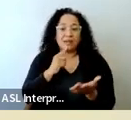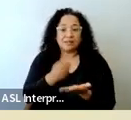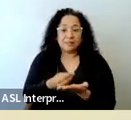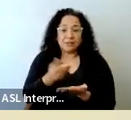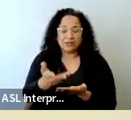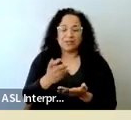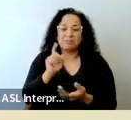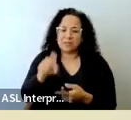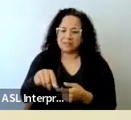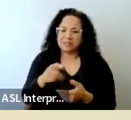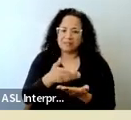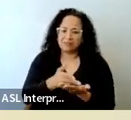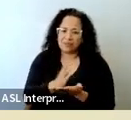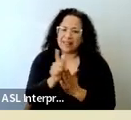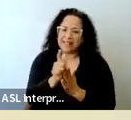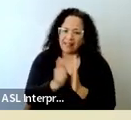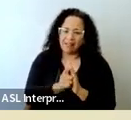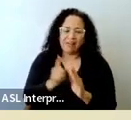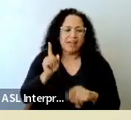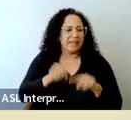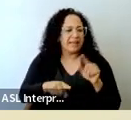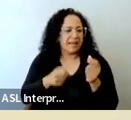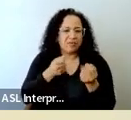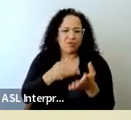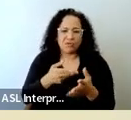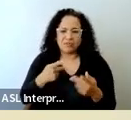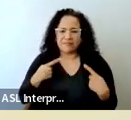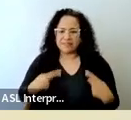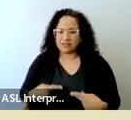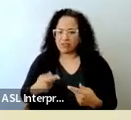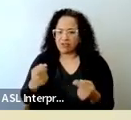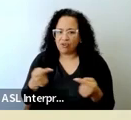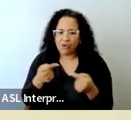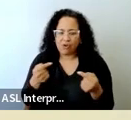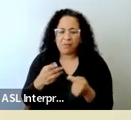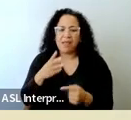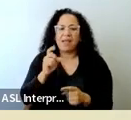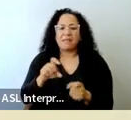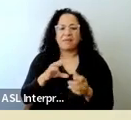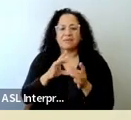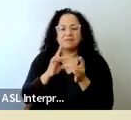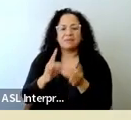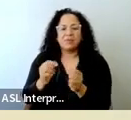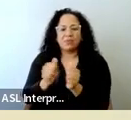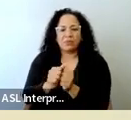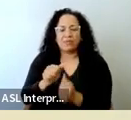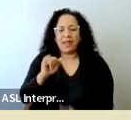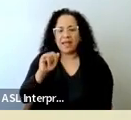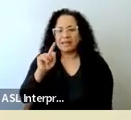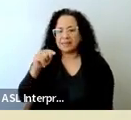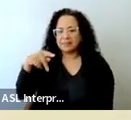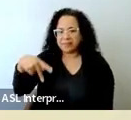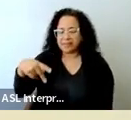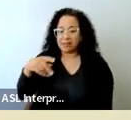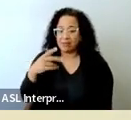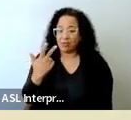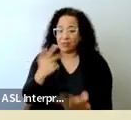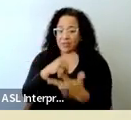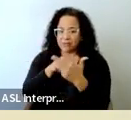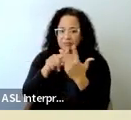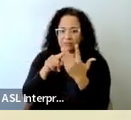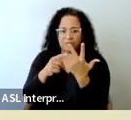legal. It could not cause physical harm. And it had to be related to the IPP. Only those three